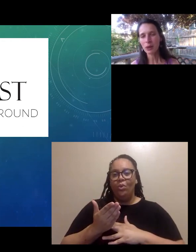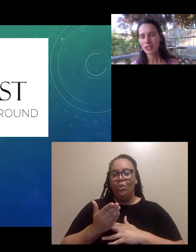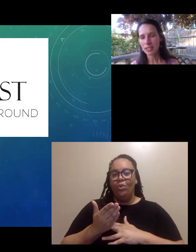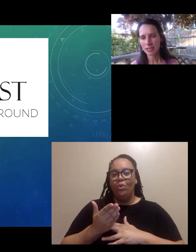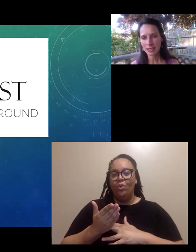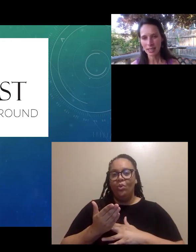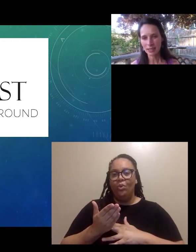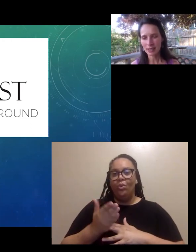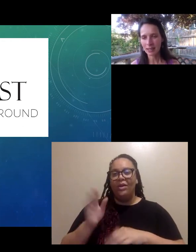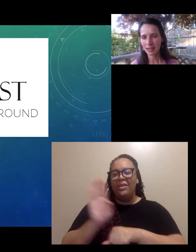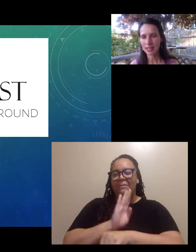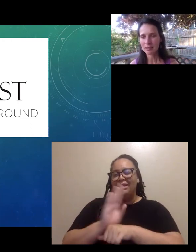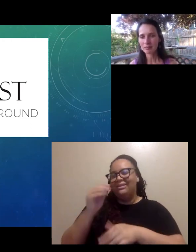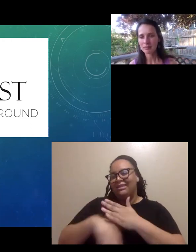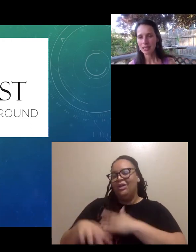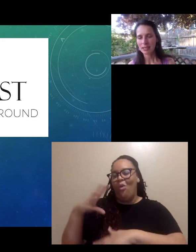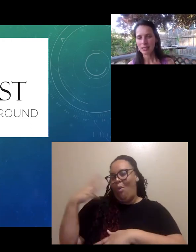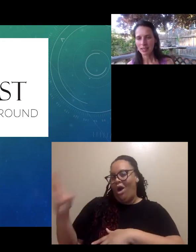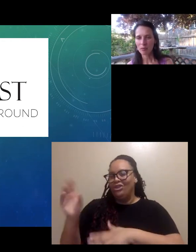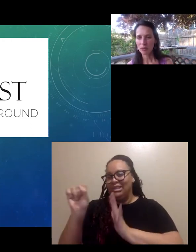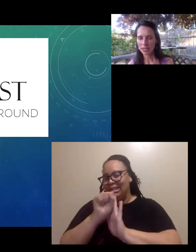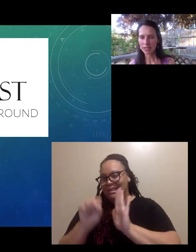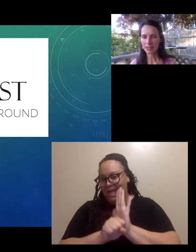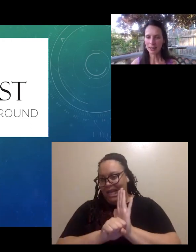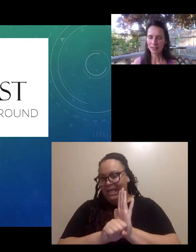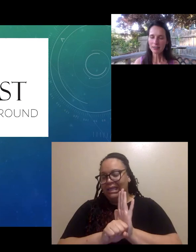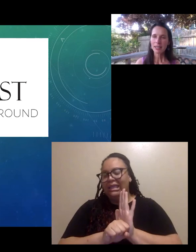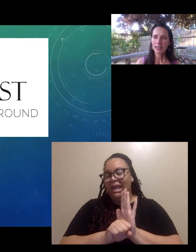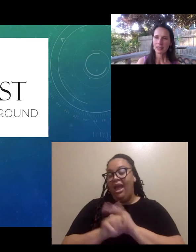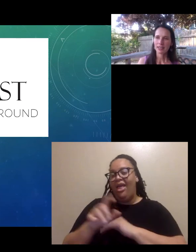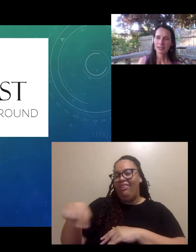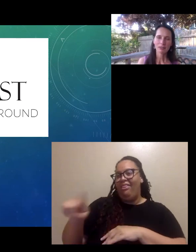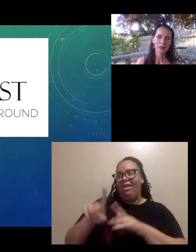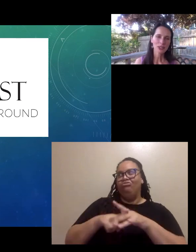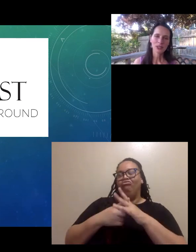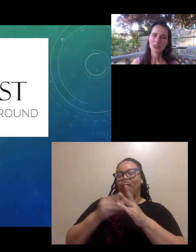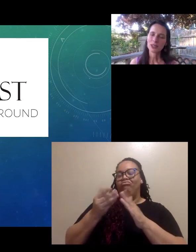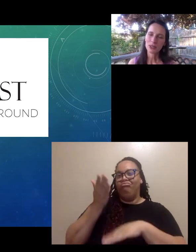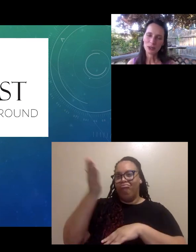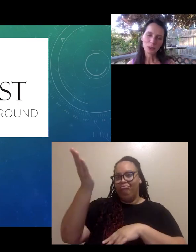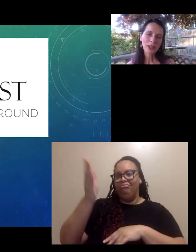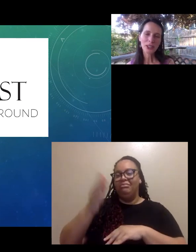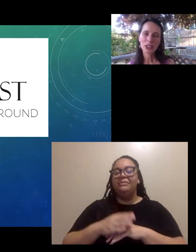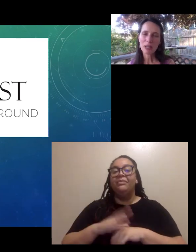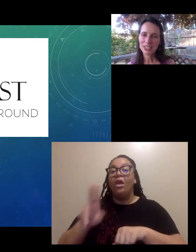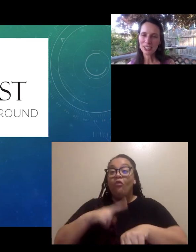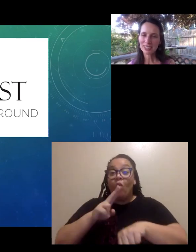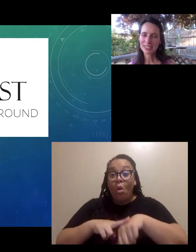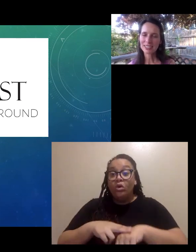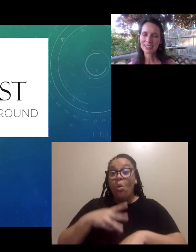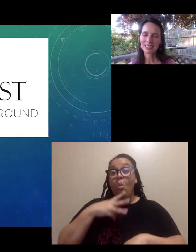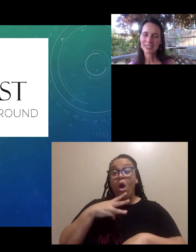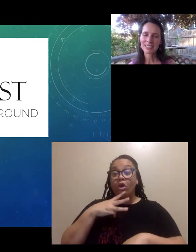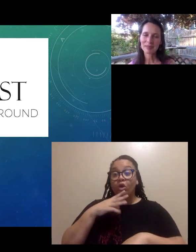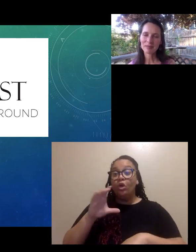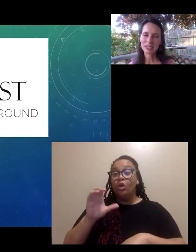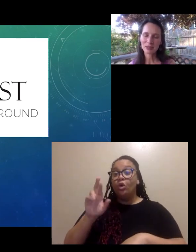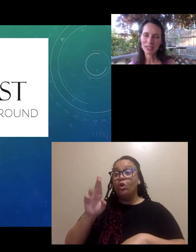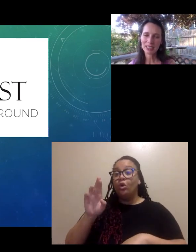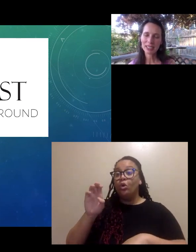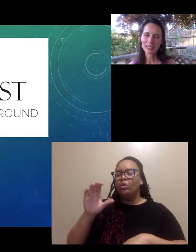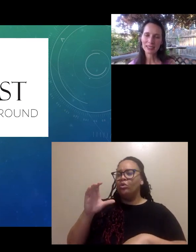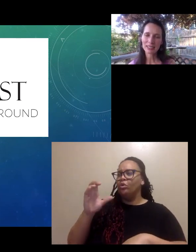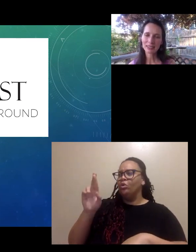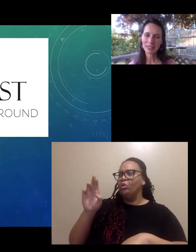in Washington state that, um, is operating it there. And then of course, you know, there's water cremation here, um,